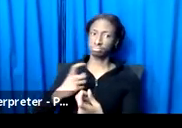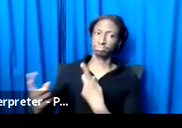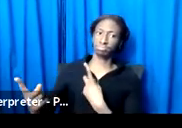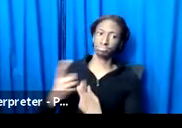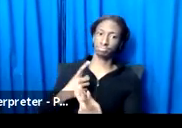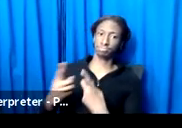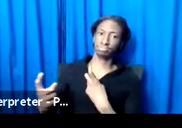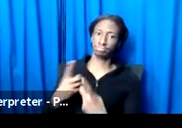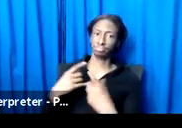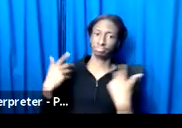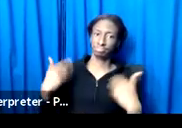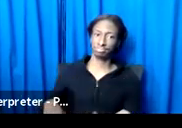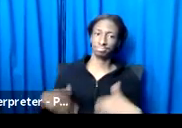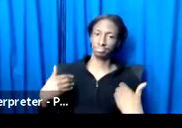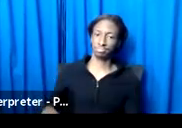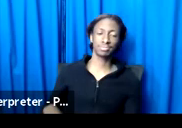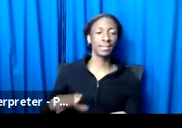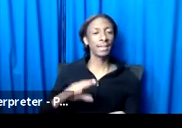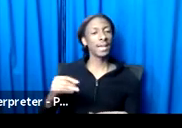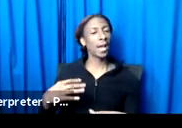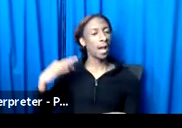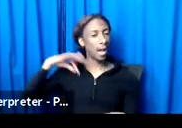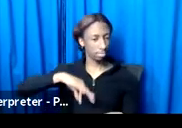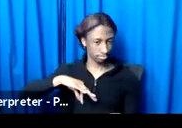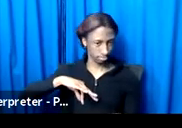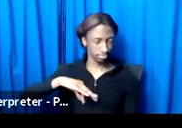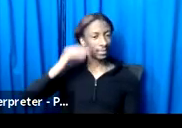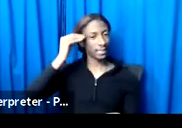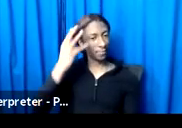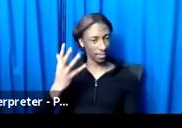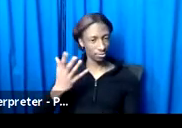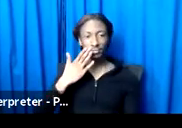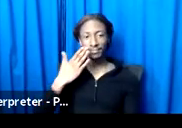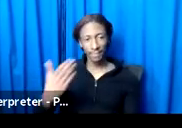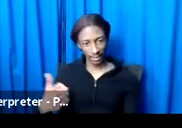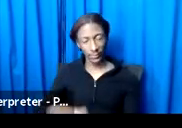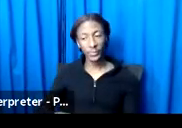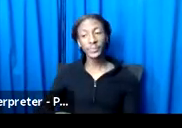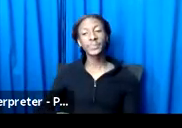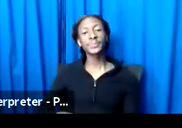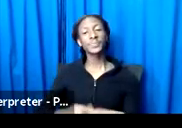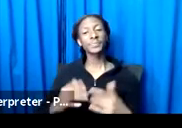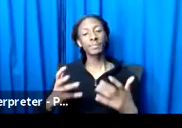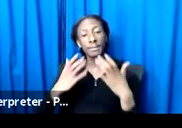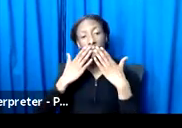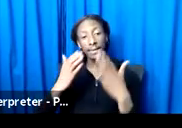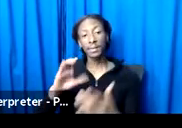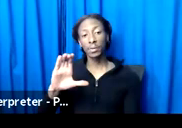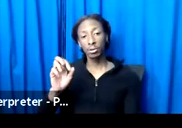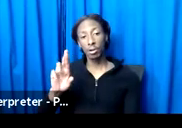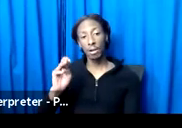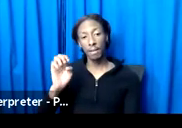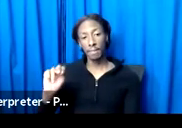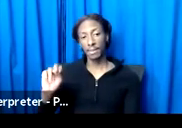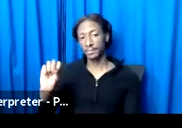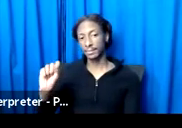questions and very useful information that was shared. I'd like to thank Carmen Sanchez from the U.S.